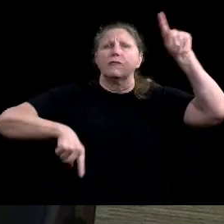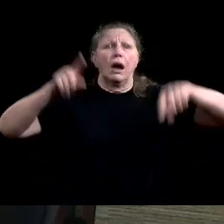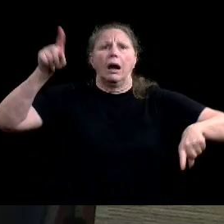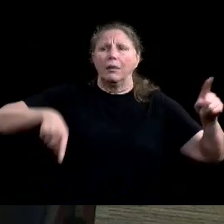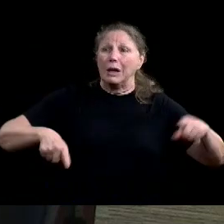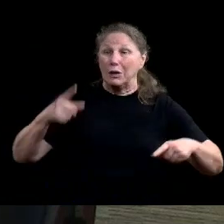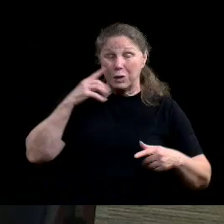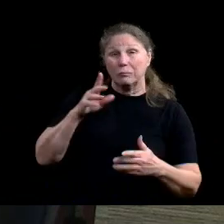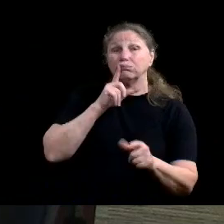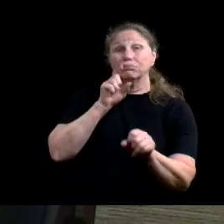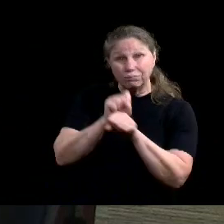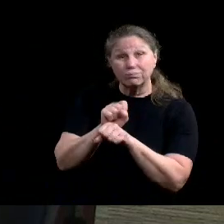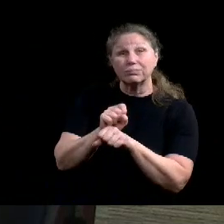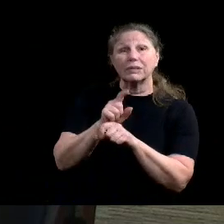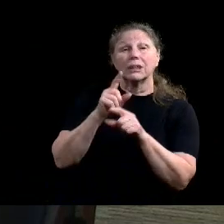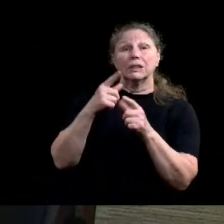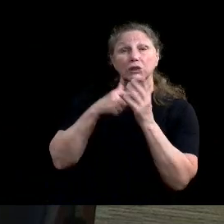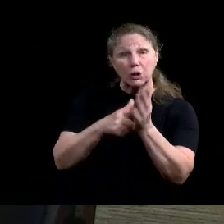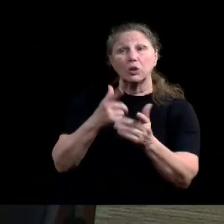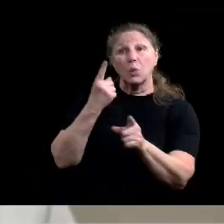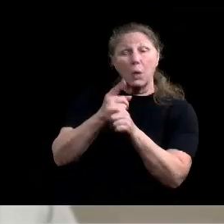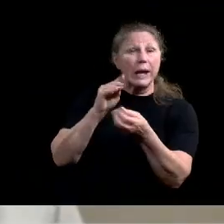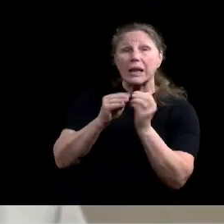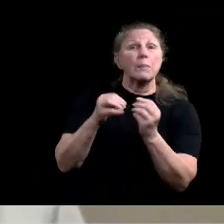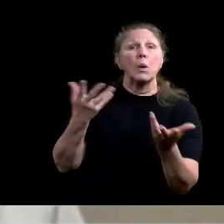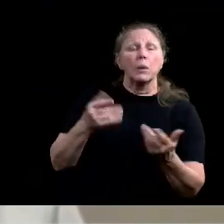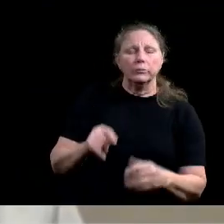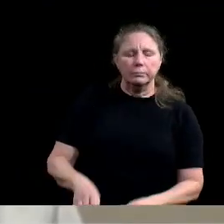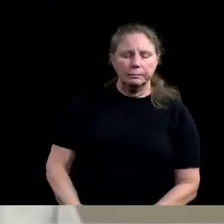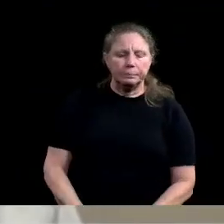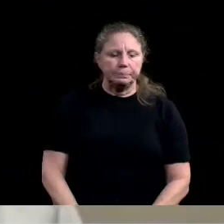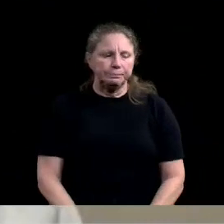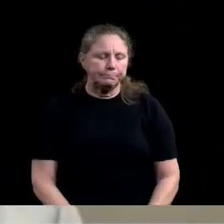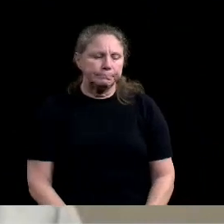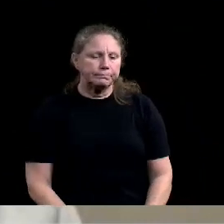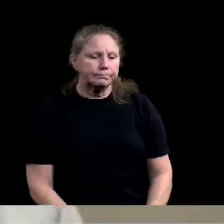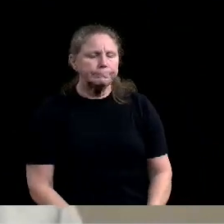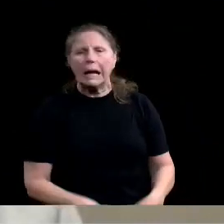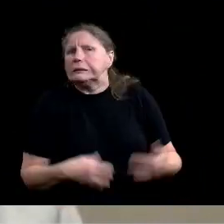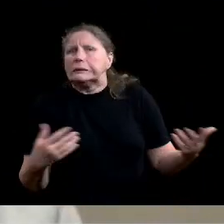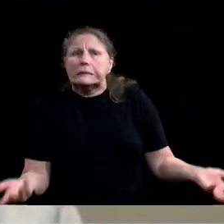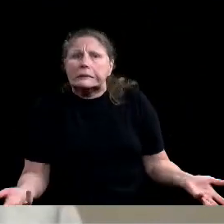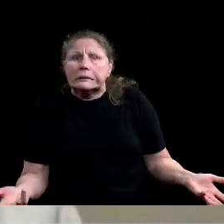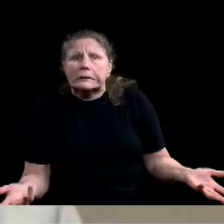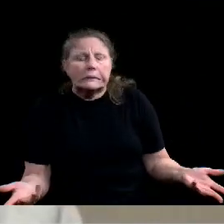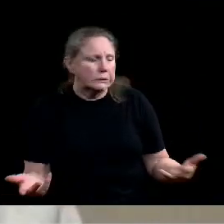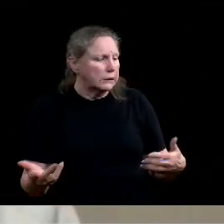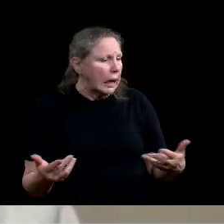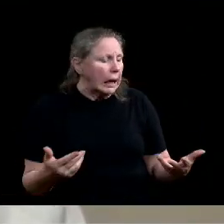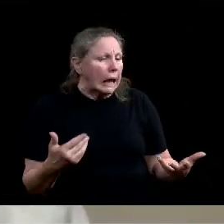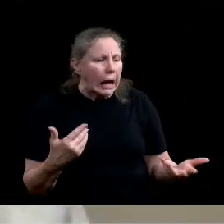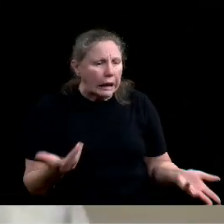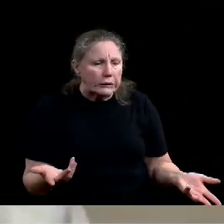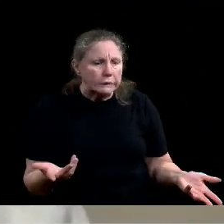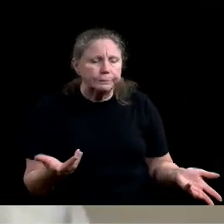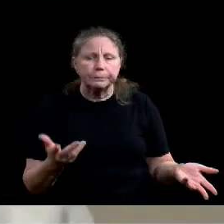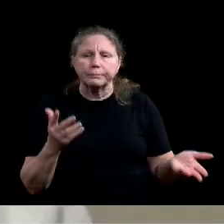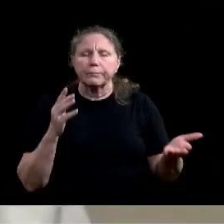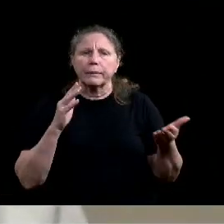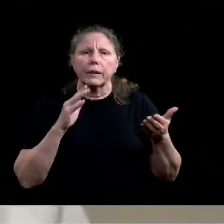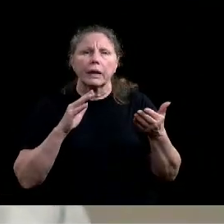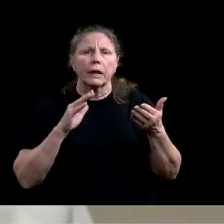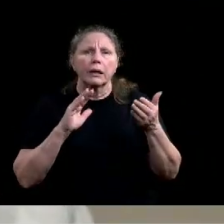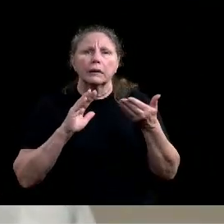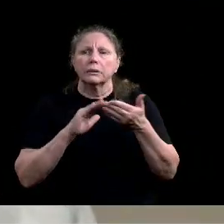I don't have a good idea, Rhiannon, about the other communities in Texas, and Texas as a